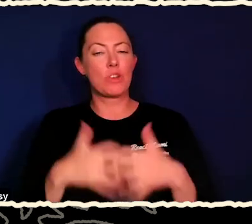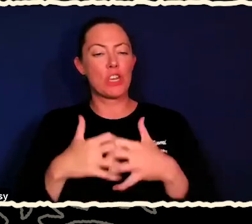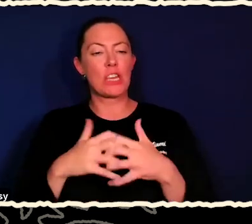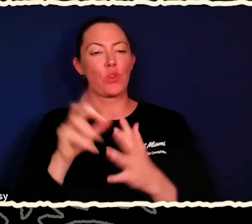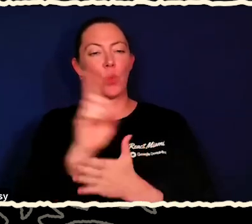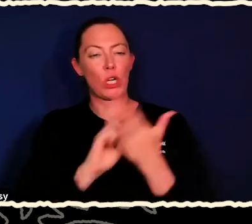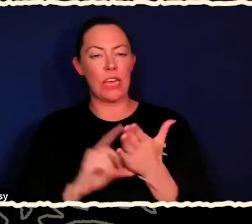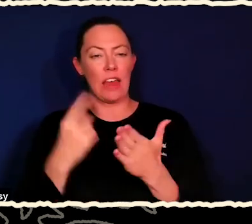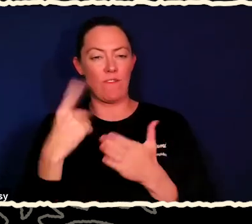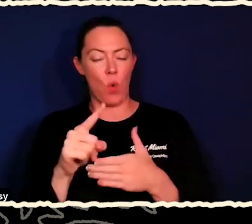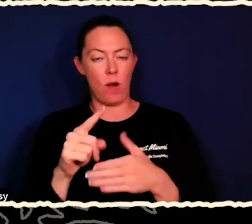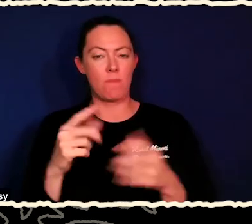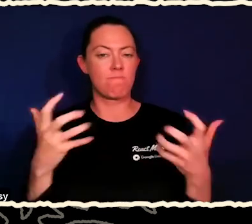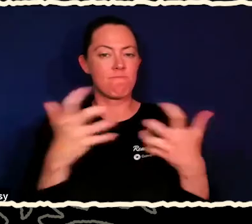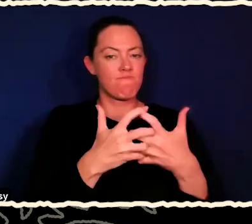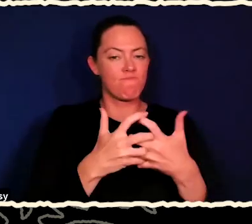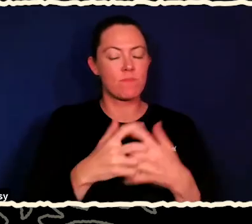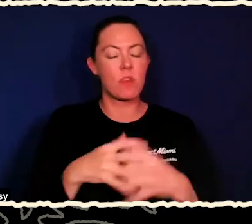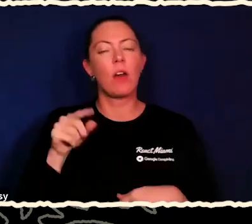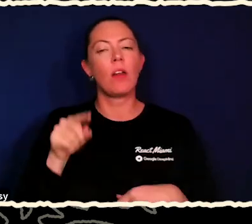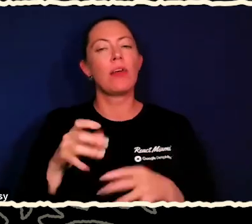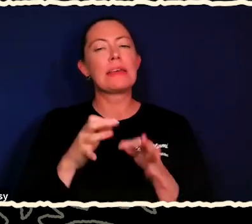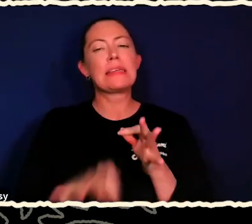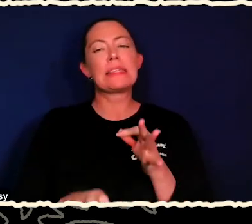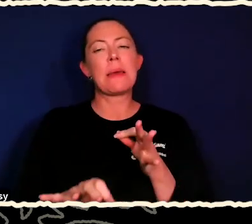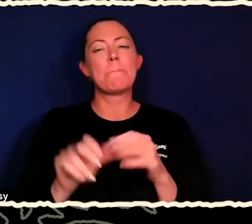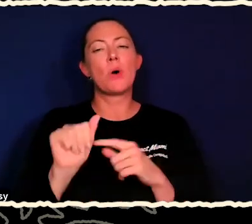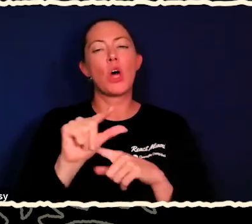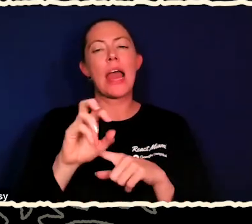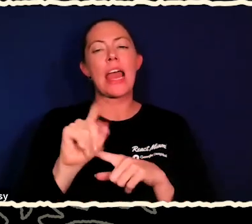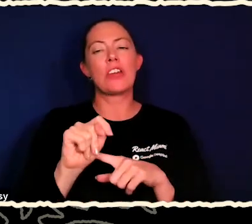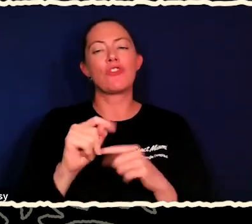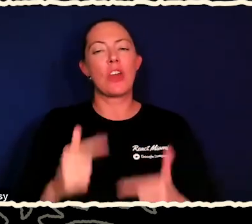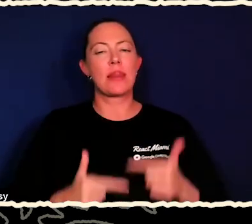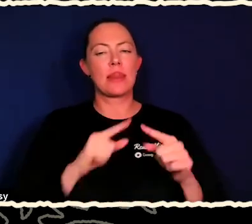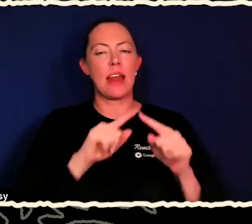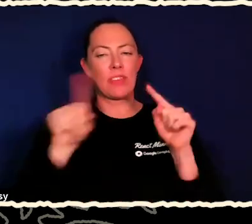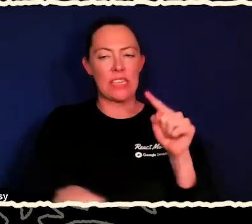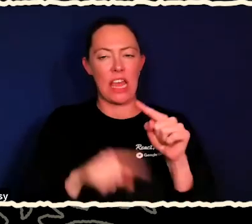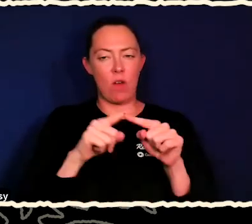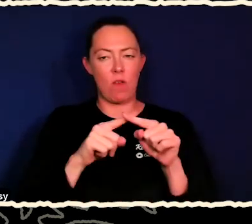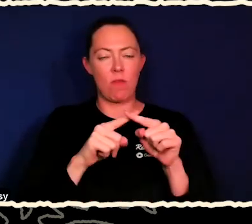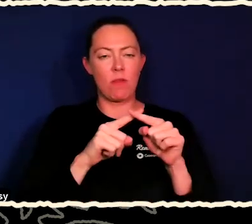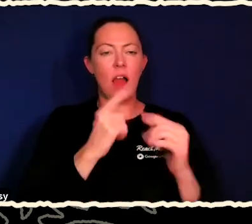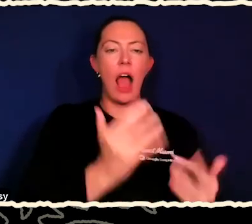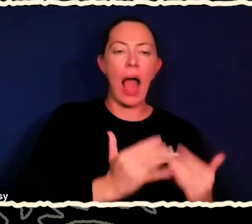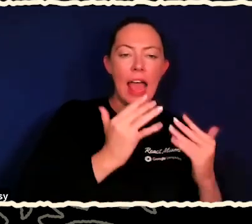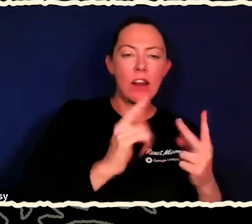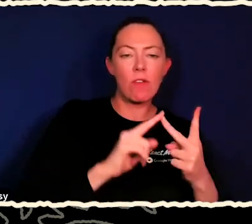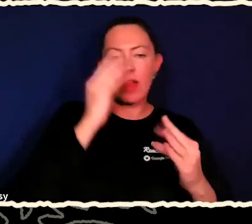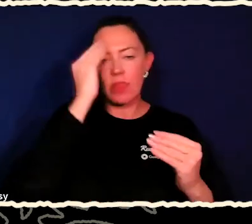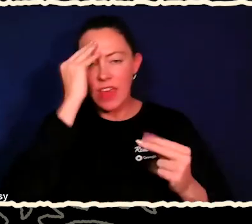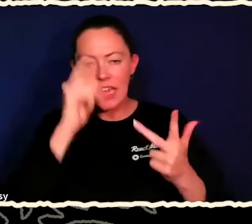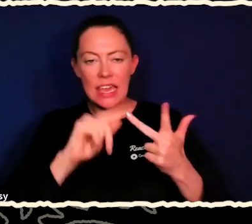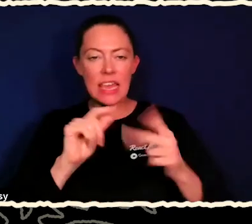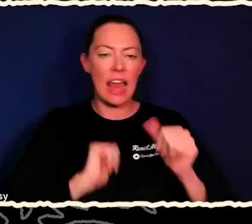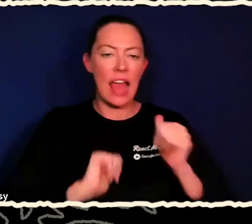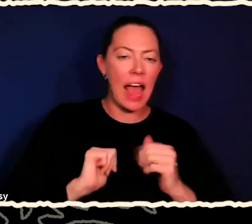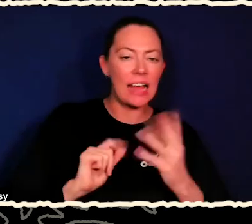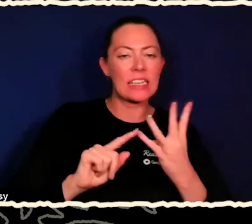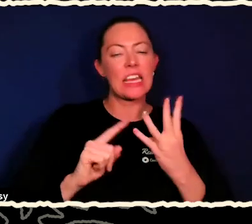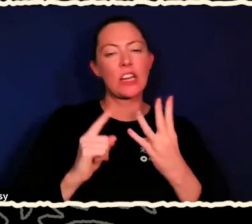Here's a simple agent lifecycle. There's idle, thinking, acting, waiting for input, done, error, and